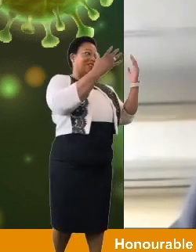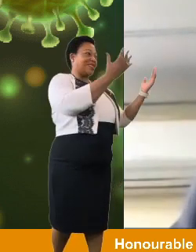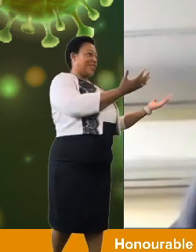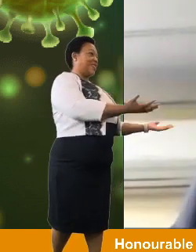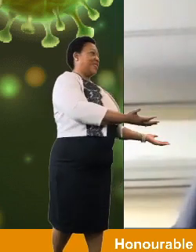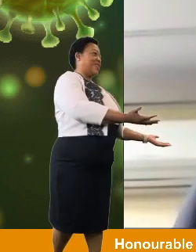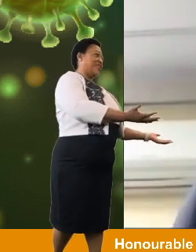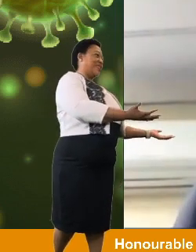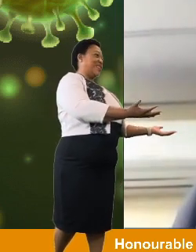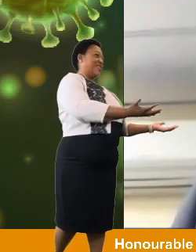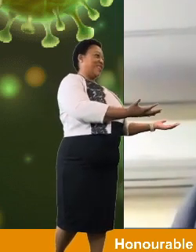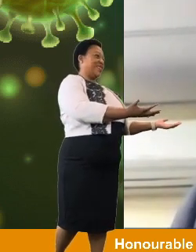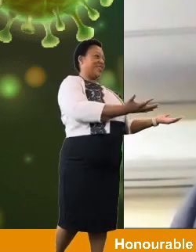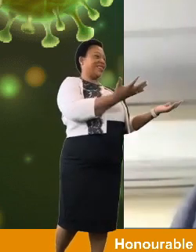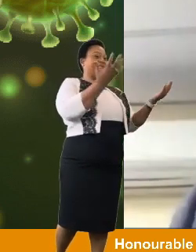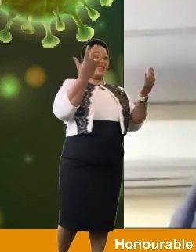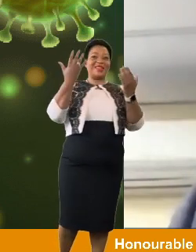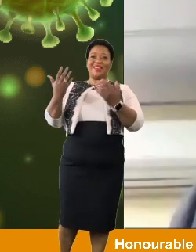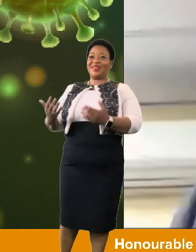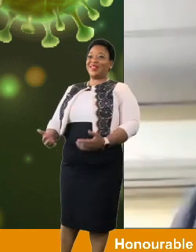employees, because the burden